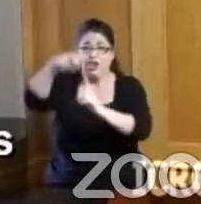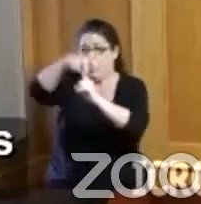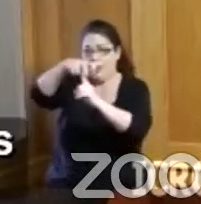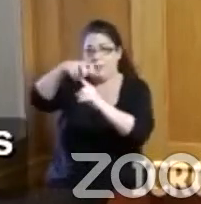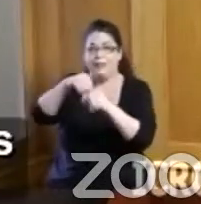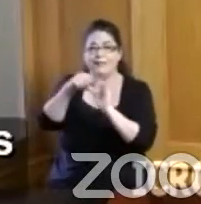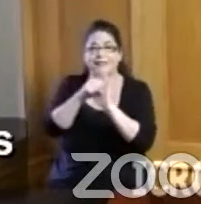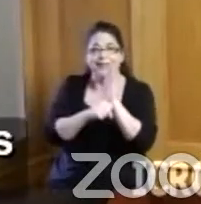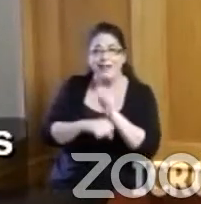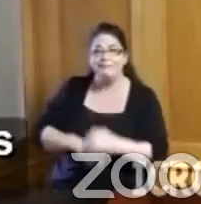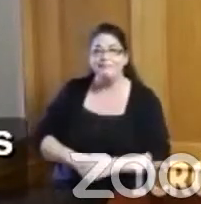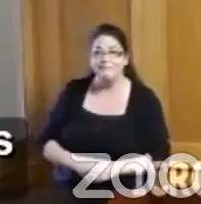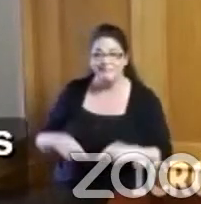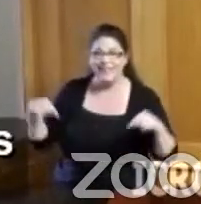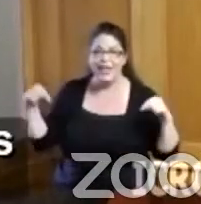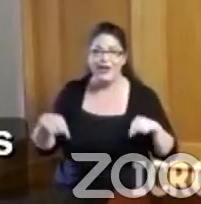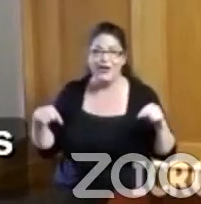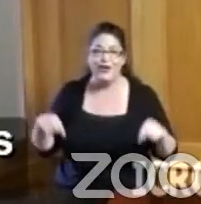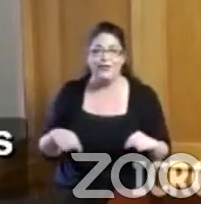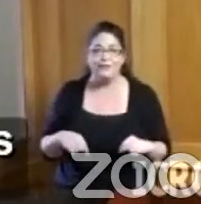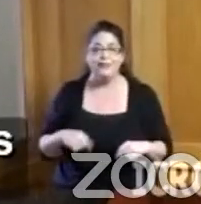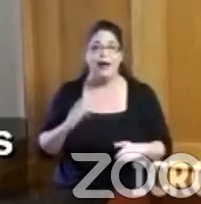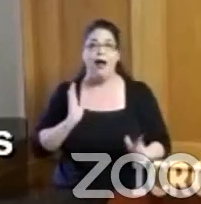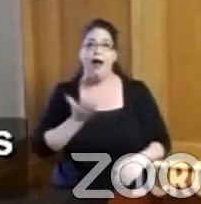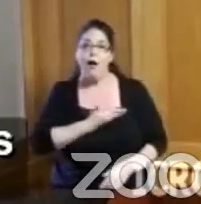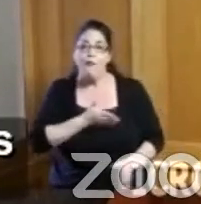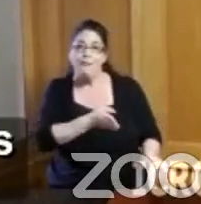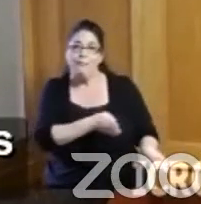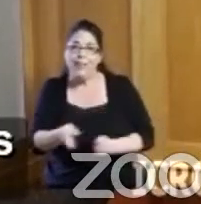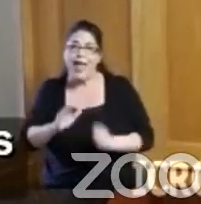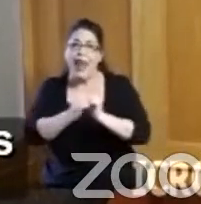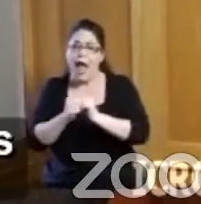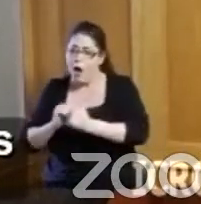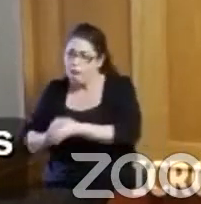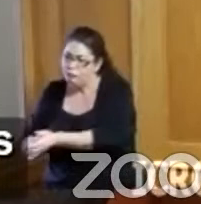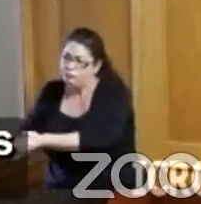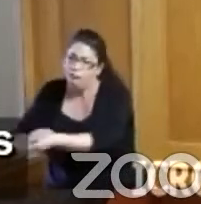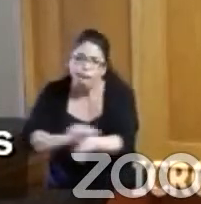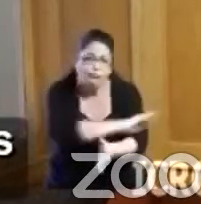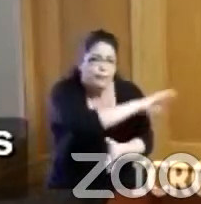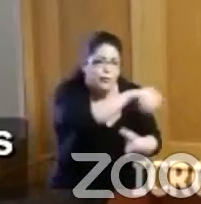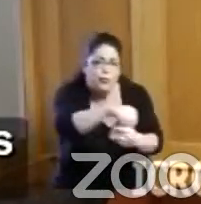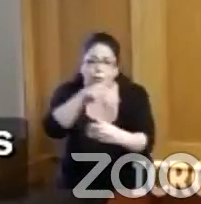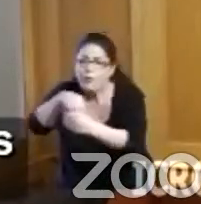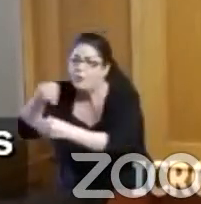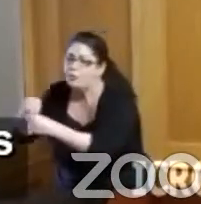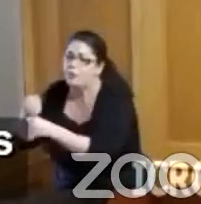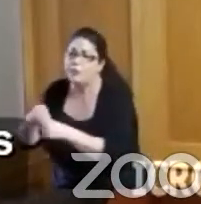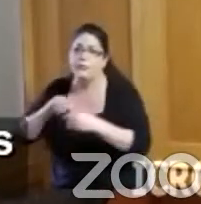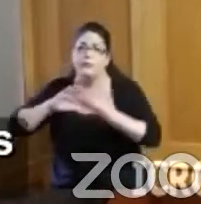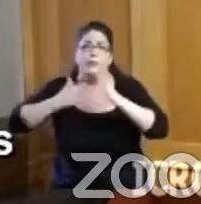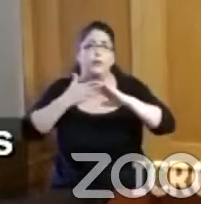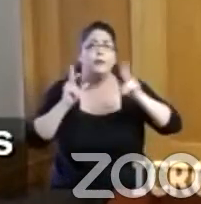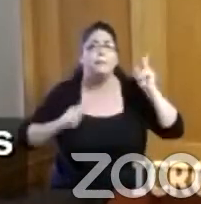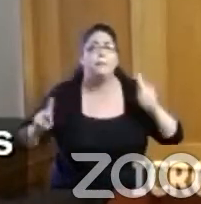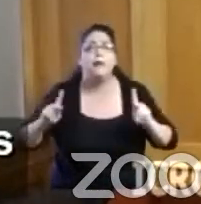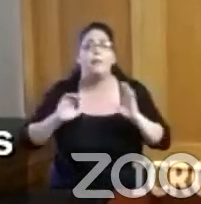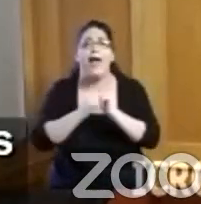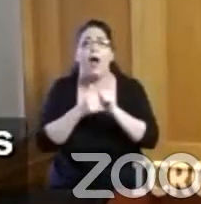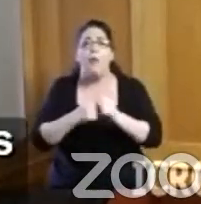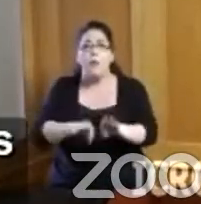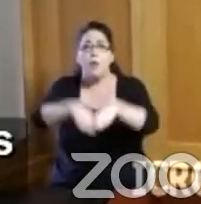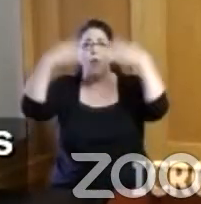state. The way we did it, the way we included people, the way we brainstormed, the way we had the public hearing.